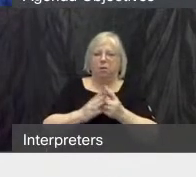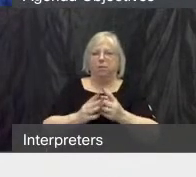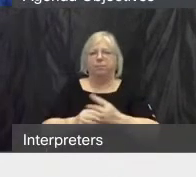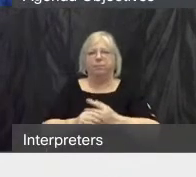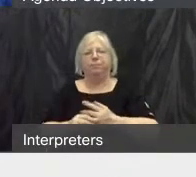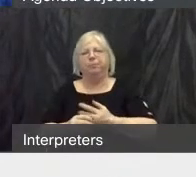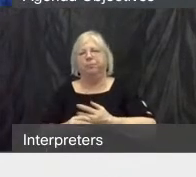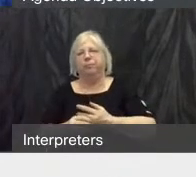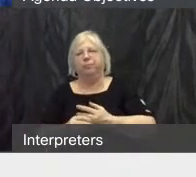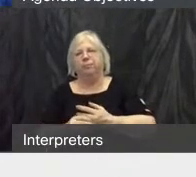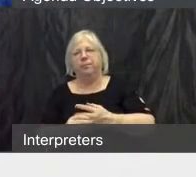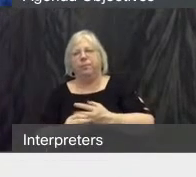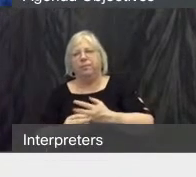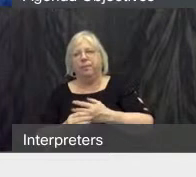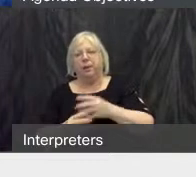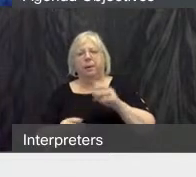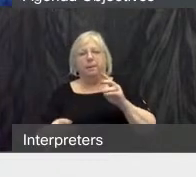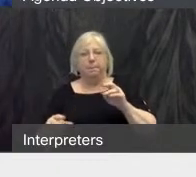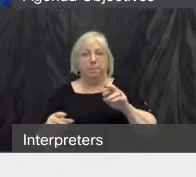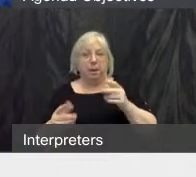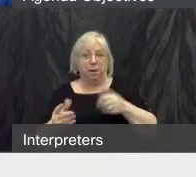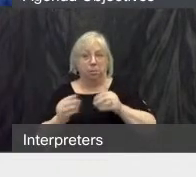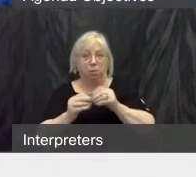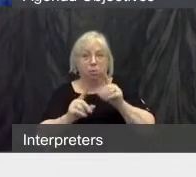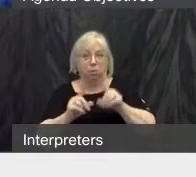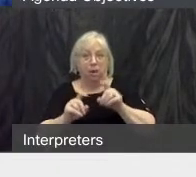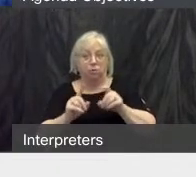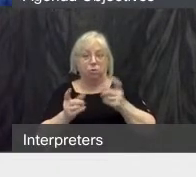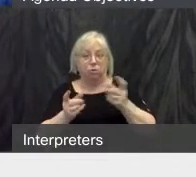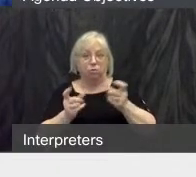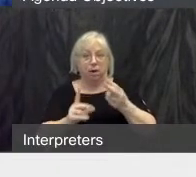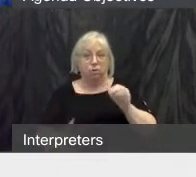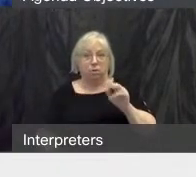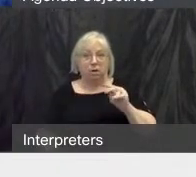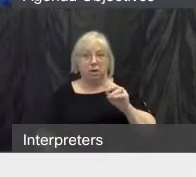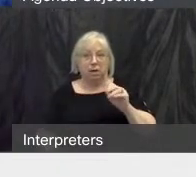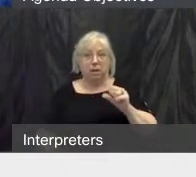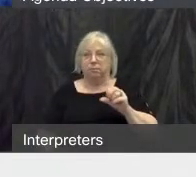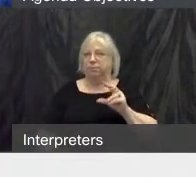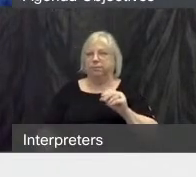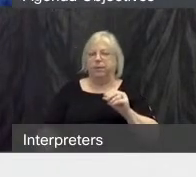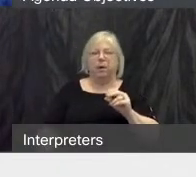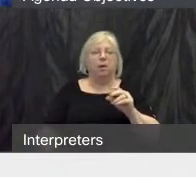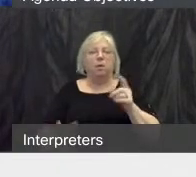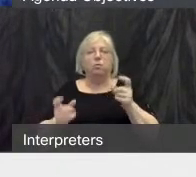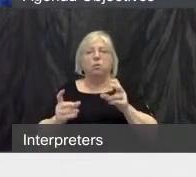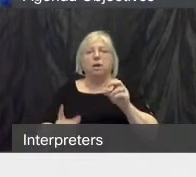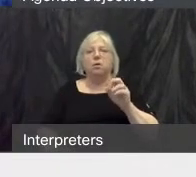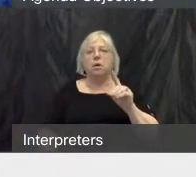Any more questions, Director Hines? That's it. Director Adcock? Yes.